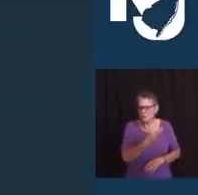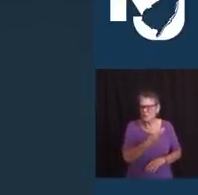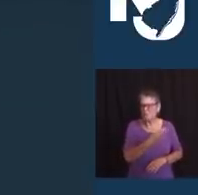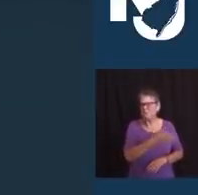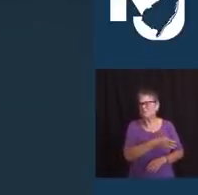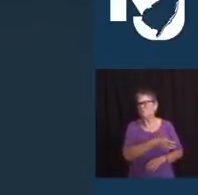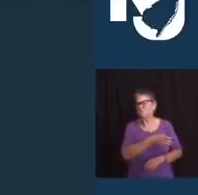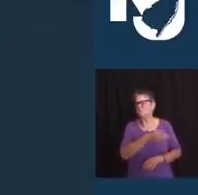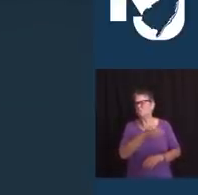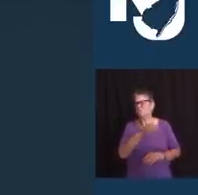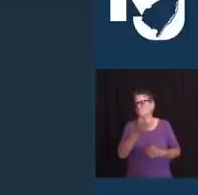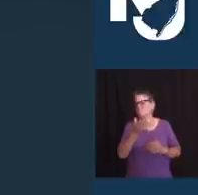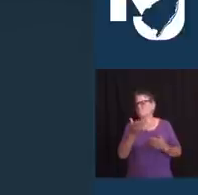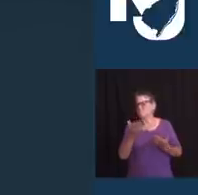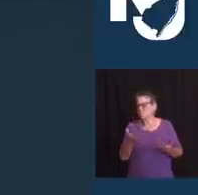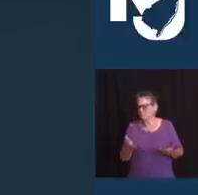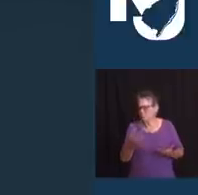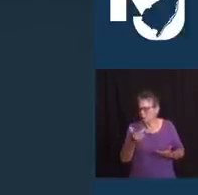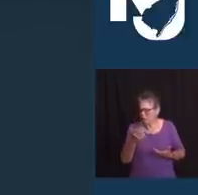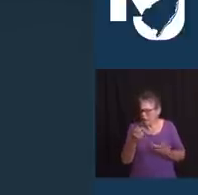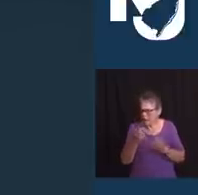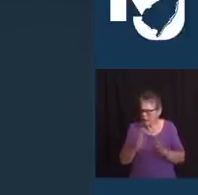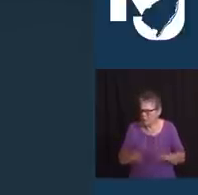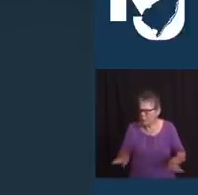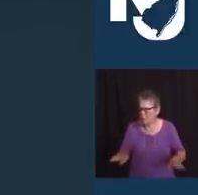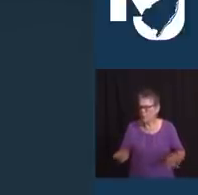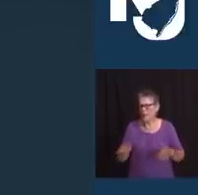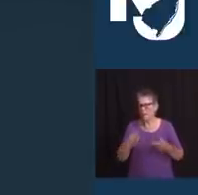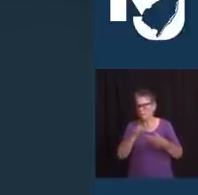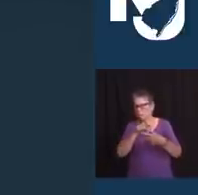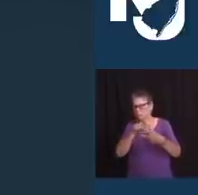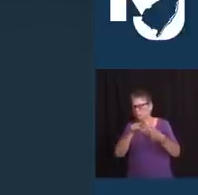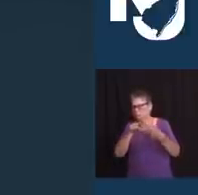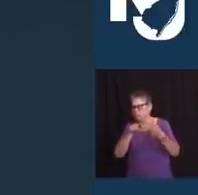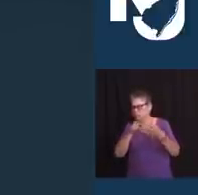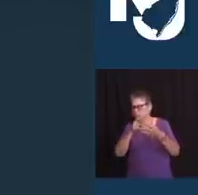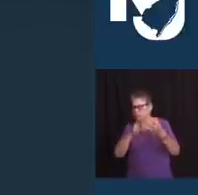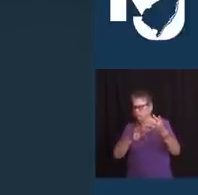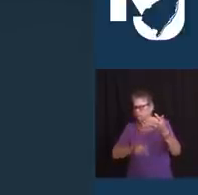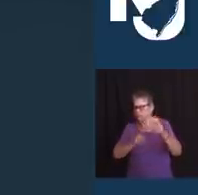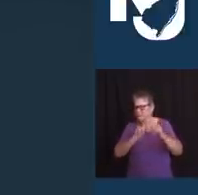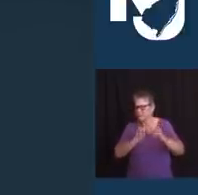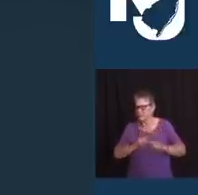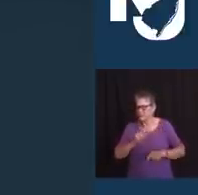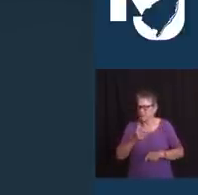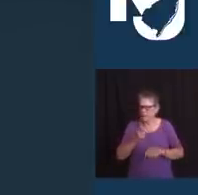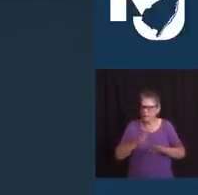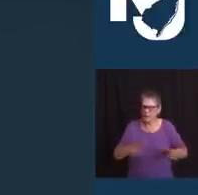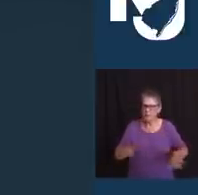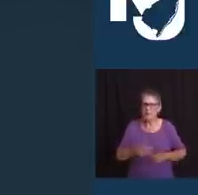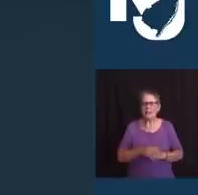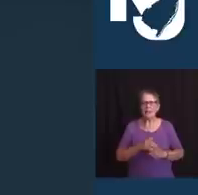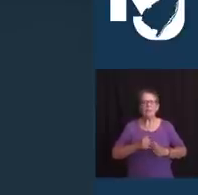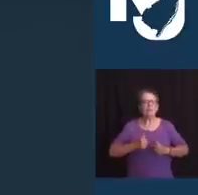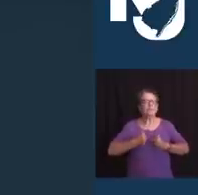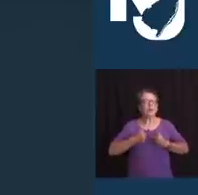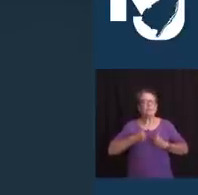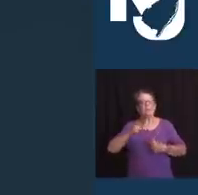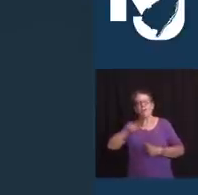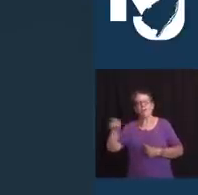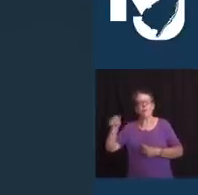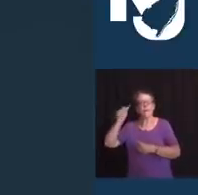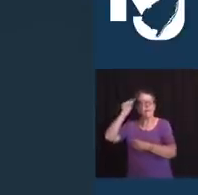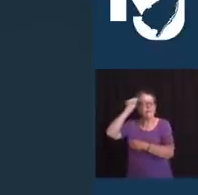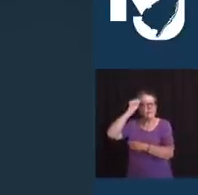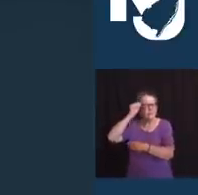grandchildren Renna, Maeve, Elin, James, and 2 Nolans. He's also survived by his brothers Frank, Joseph, and Philip,